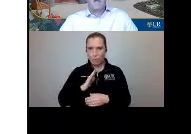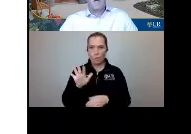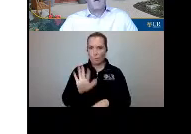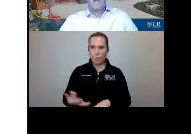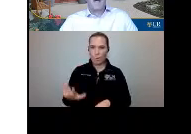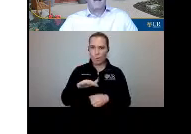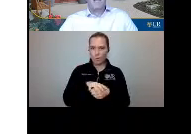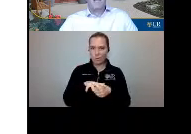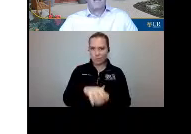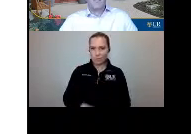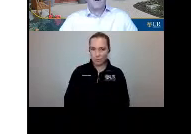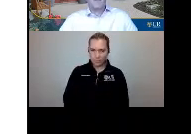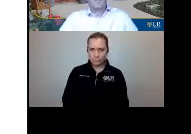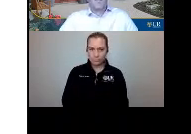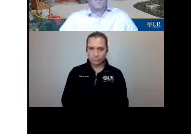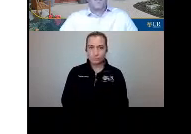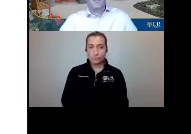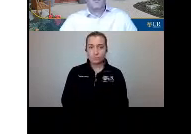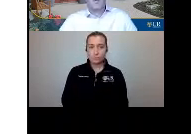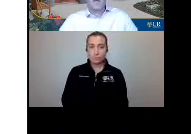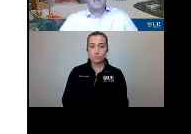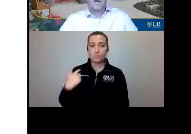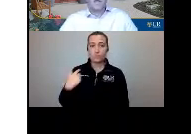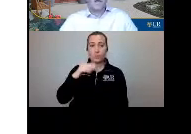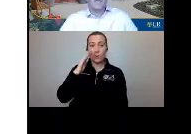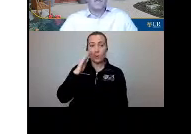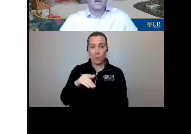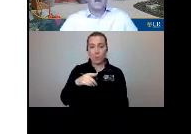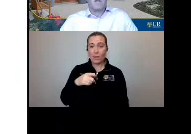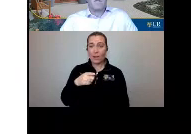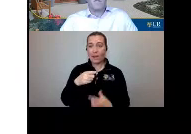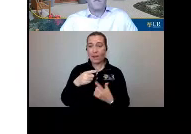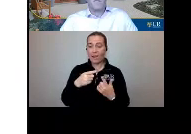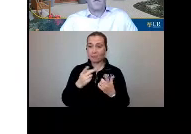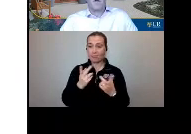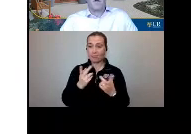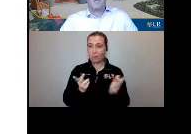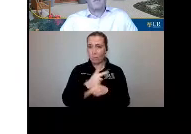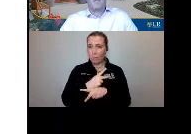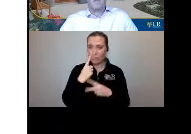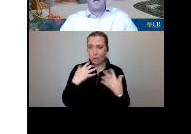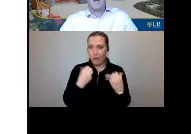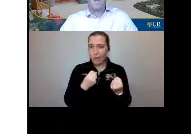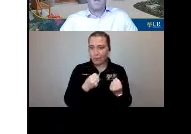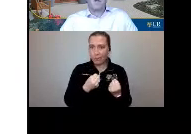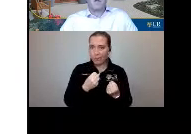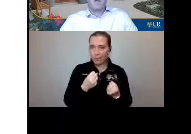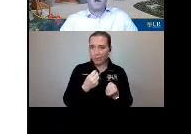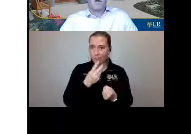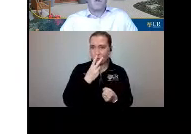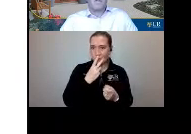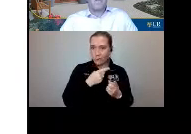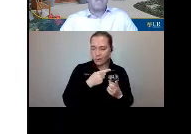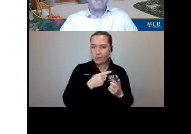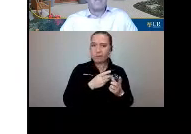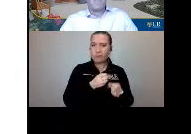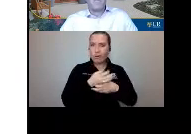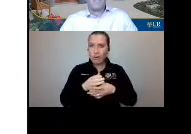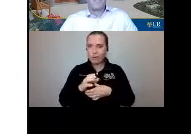well as knowing that is going to address one of our region's greatest healthcare disparities with both lung cancer screening and smoking